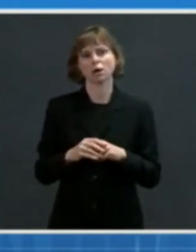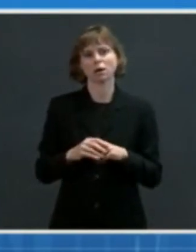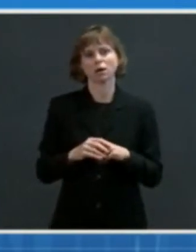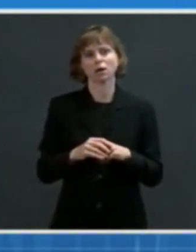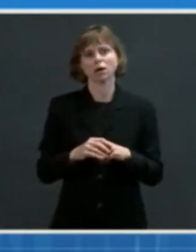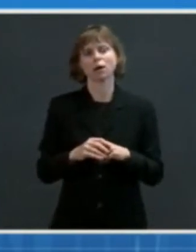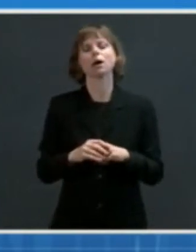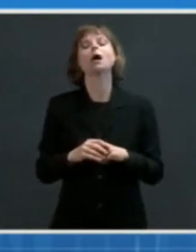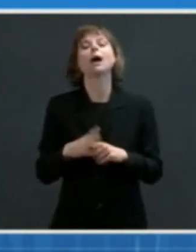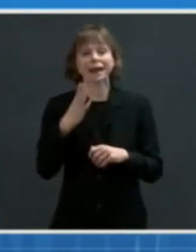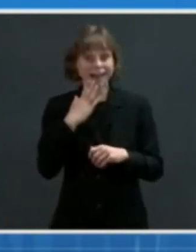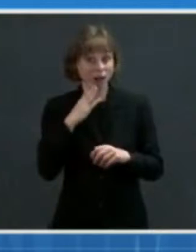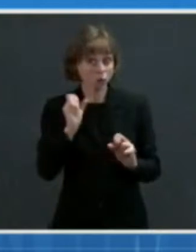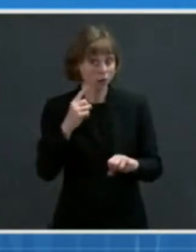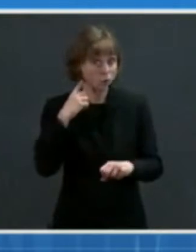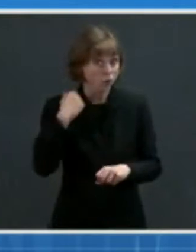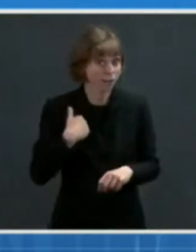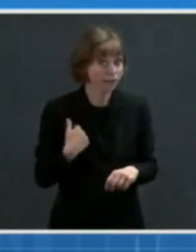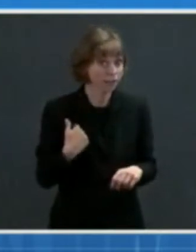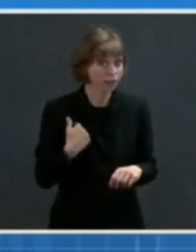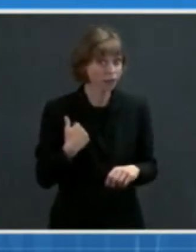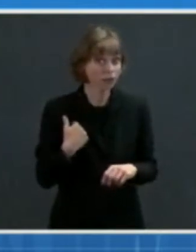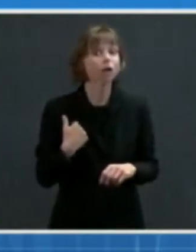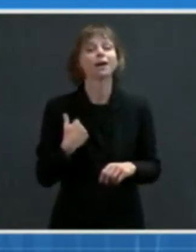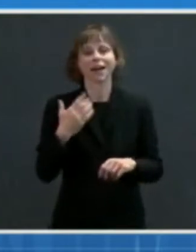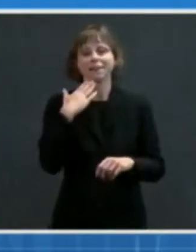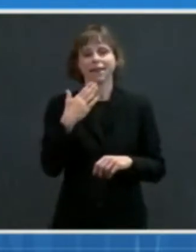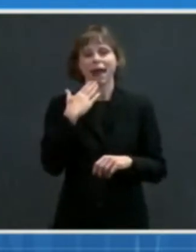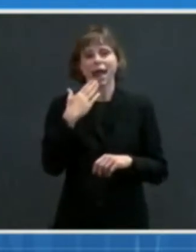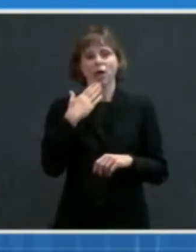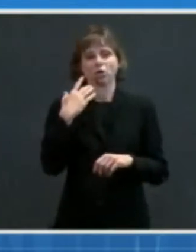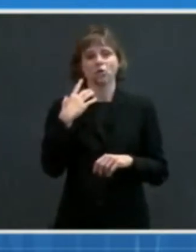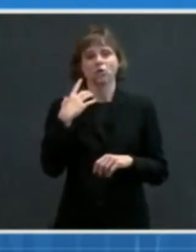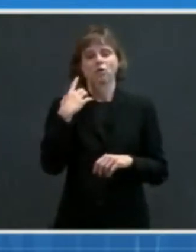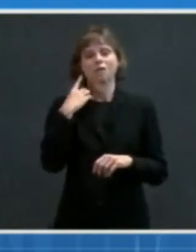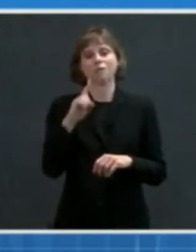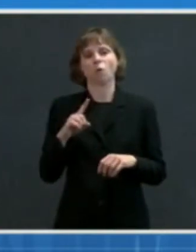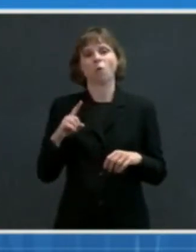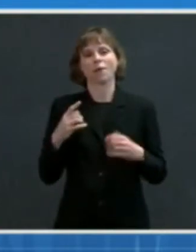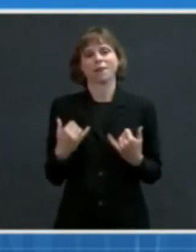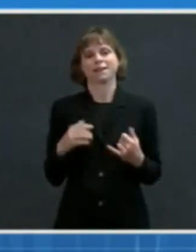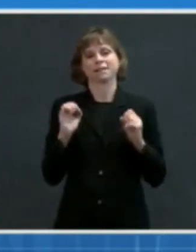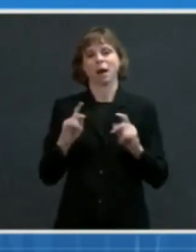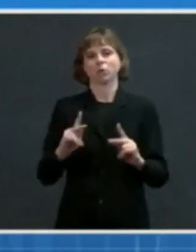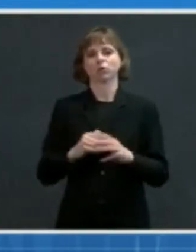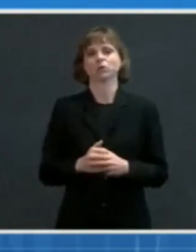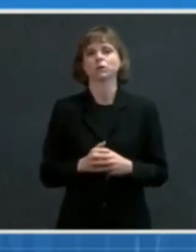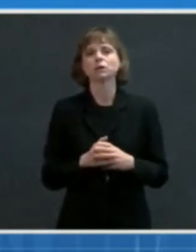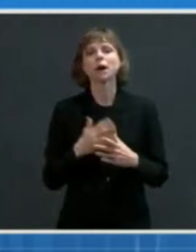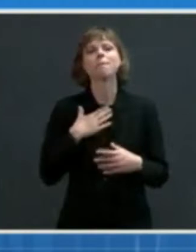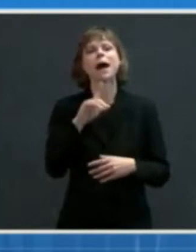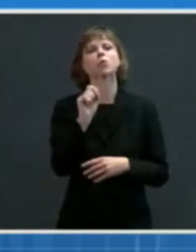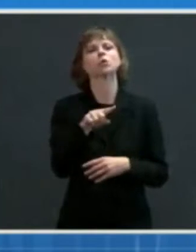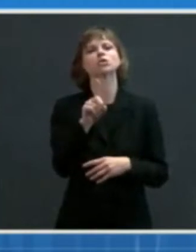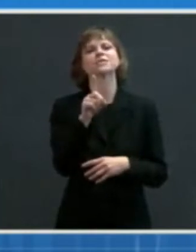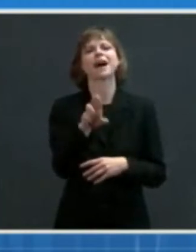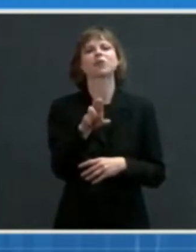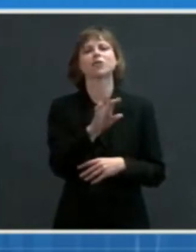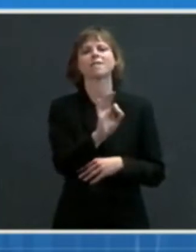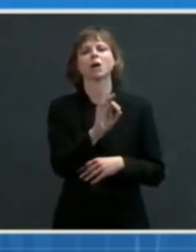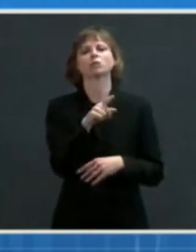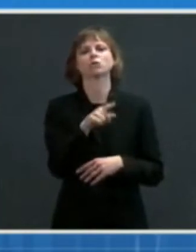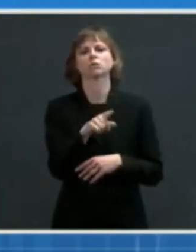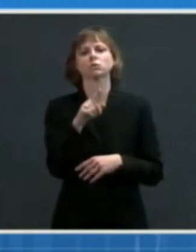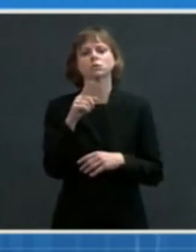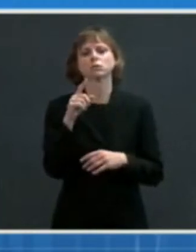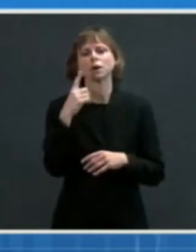Thank you so much. Can you hear me? Yes. Thank you so much for this opportunity. My question is to Dr. Fauci, because Brazil